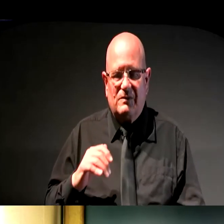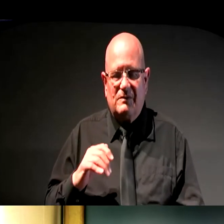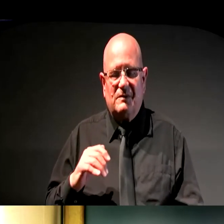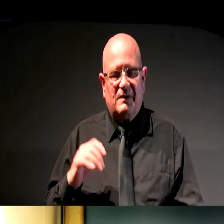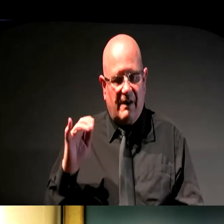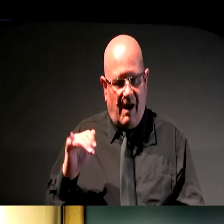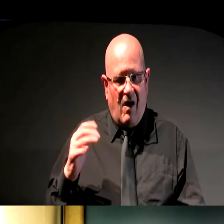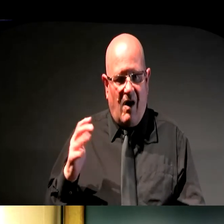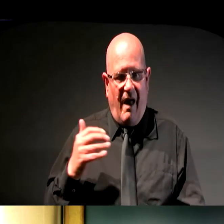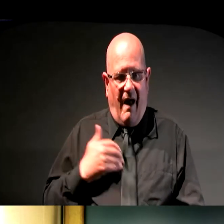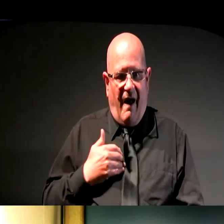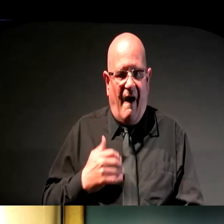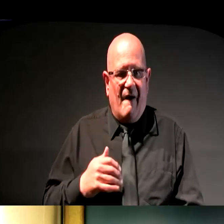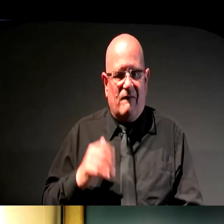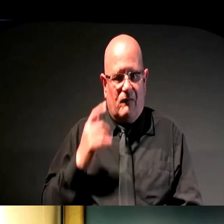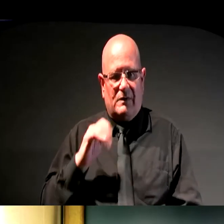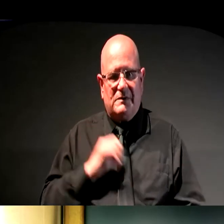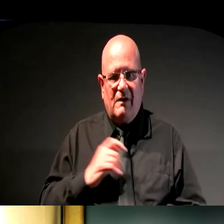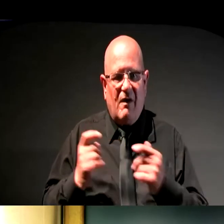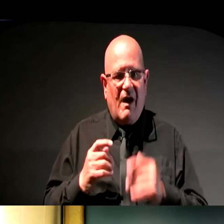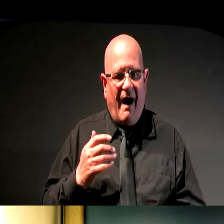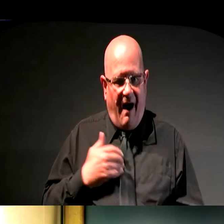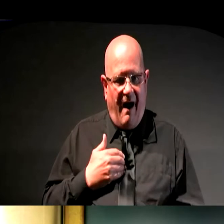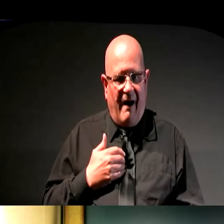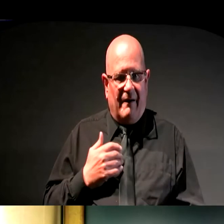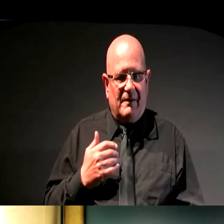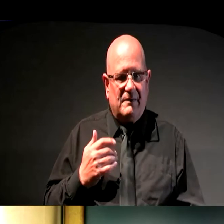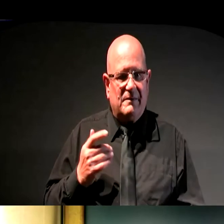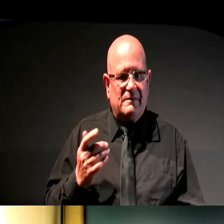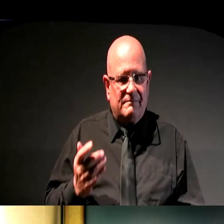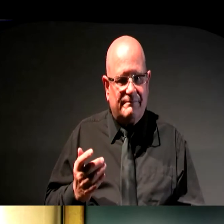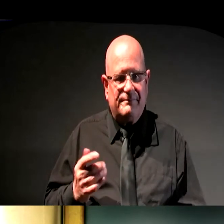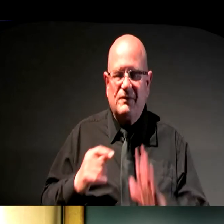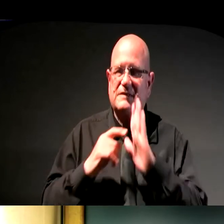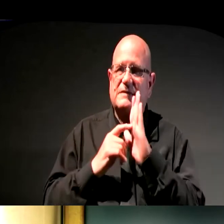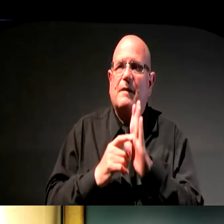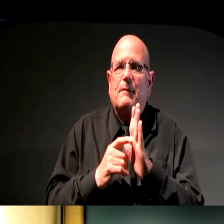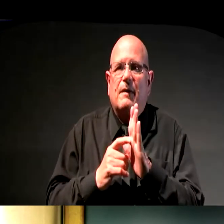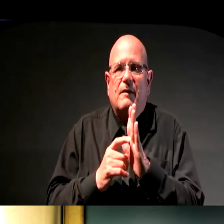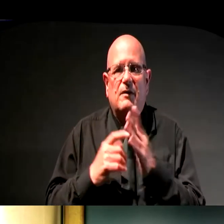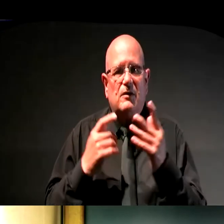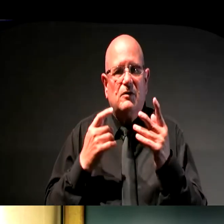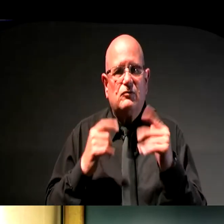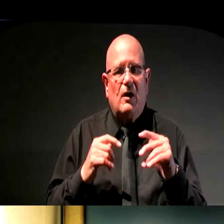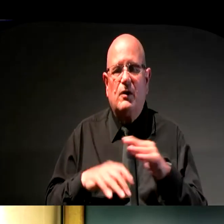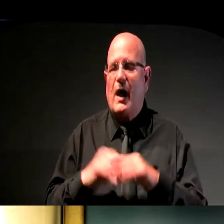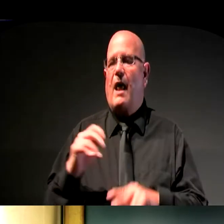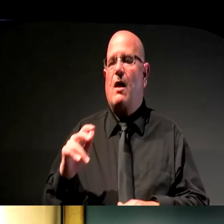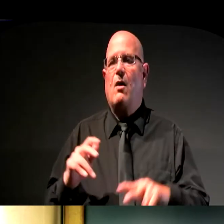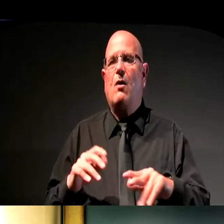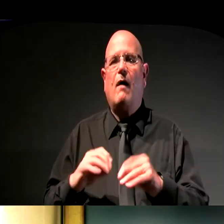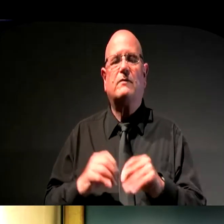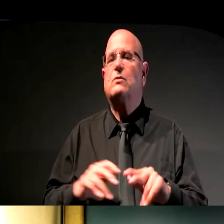they've been using them. We mentioned some examples of like a time to get out of the office and walk around for a minute,